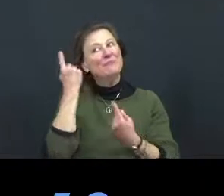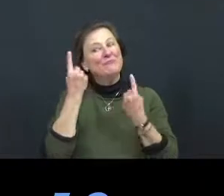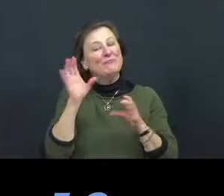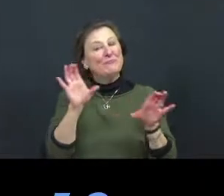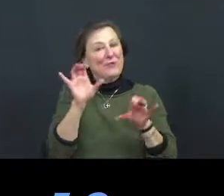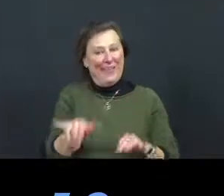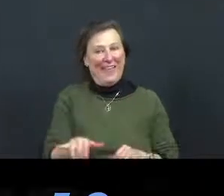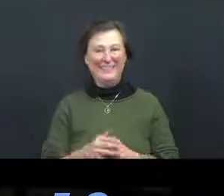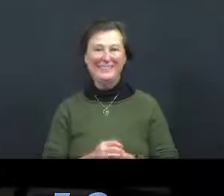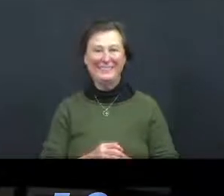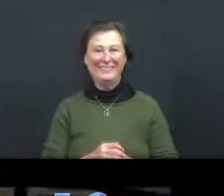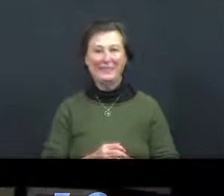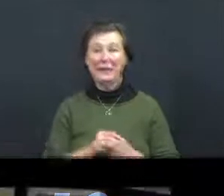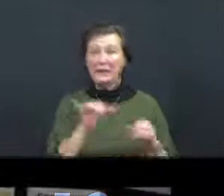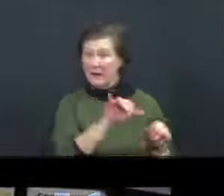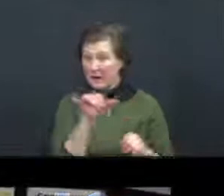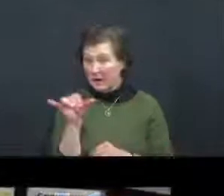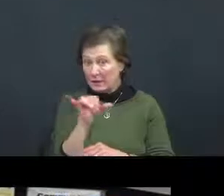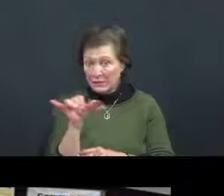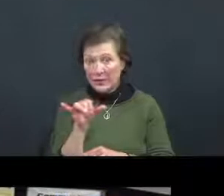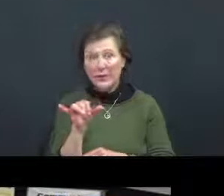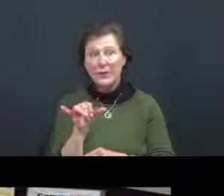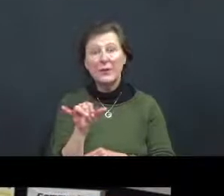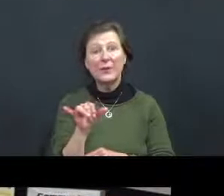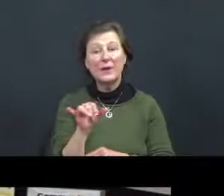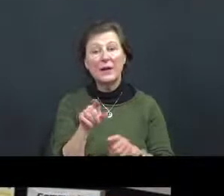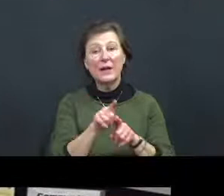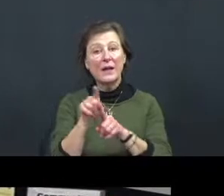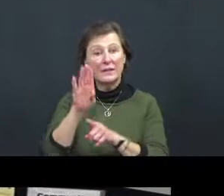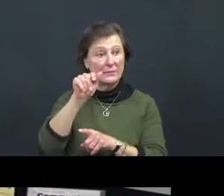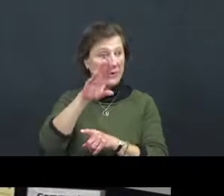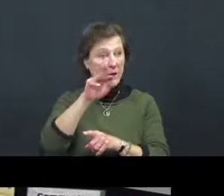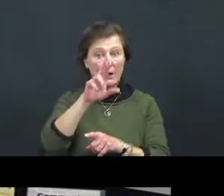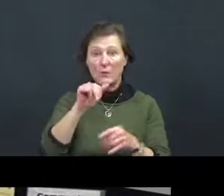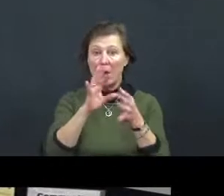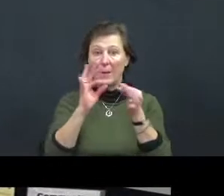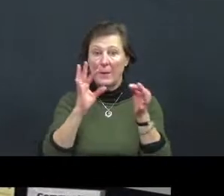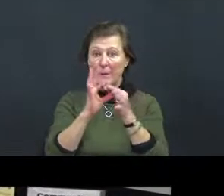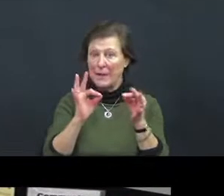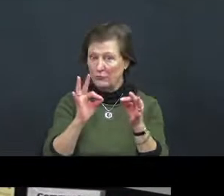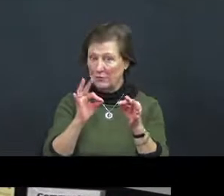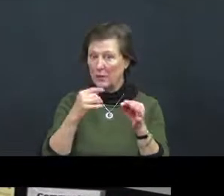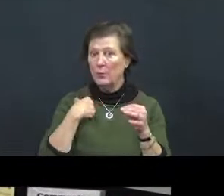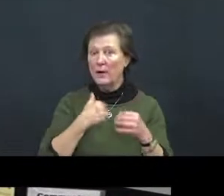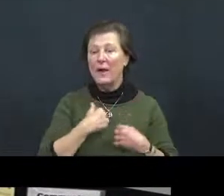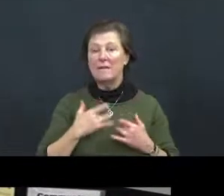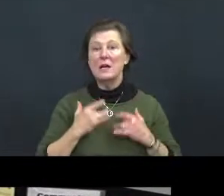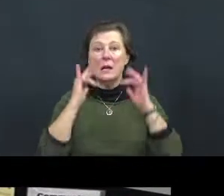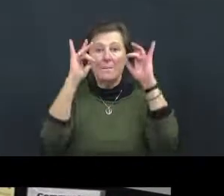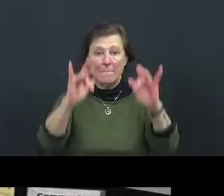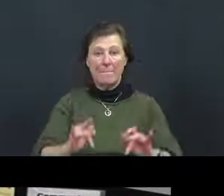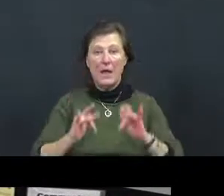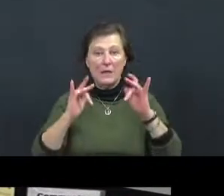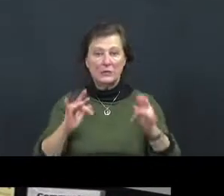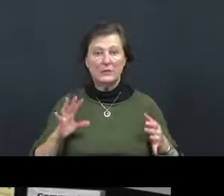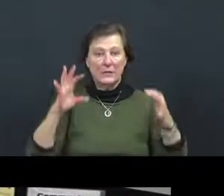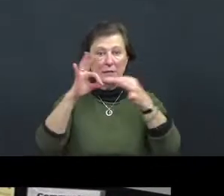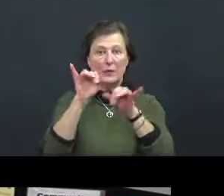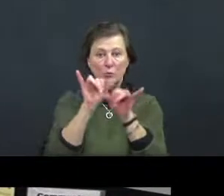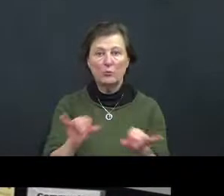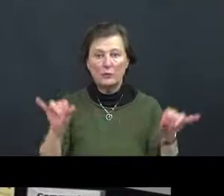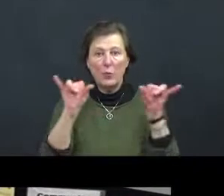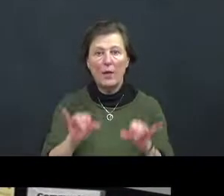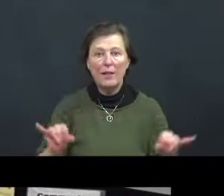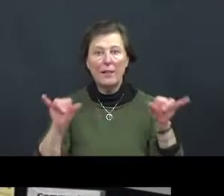doing that. Also, as Barbara was mentioning earlier, we have a compassionate connection, ritual of compassionate